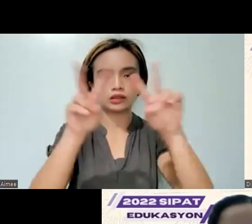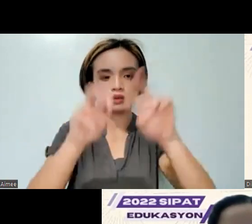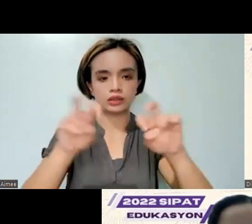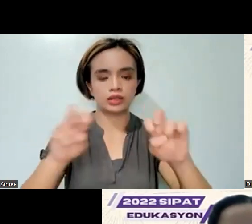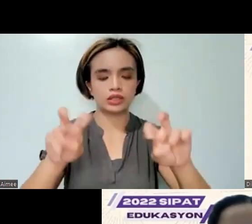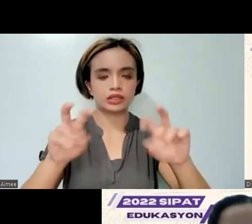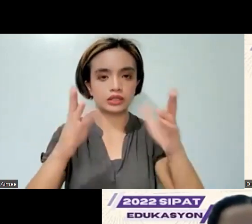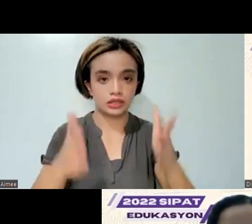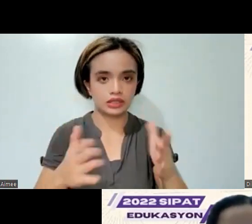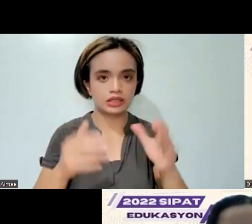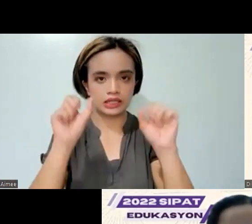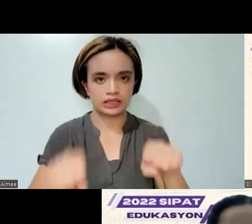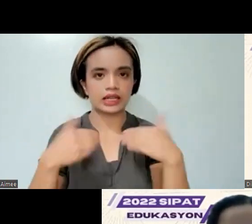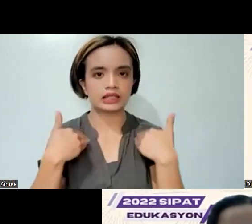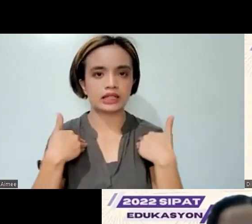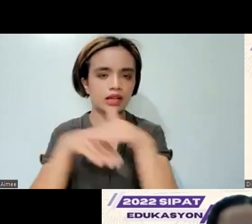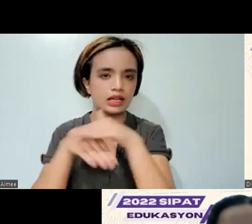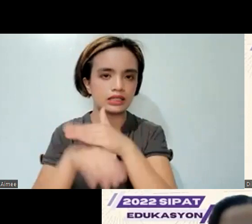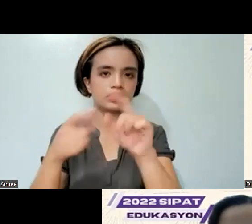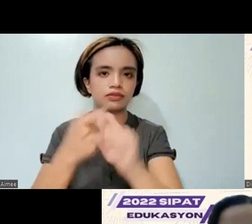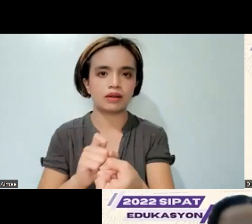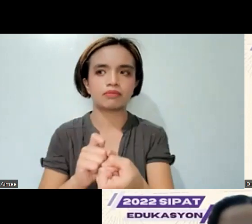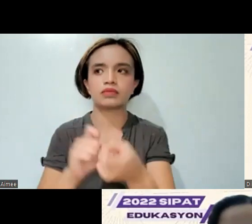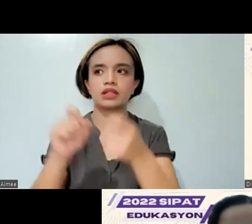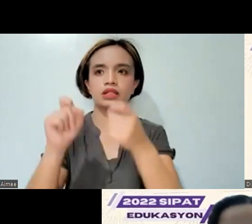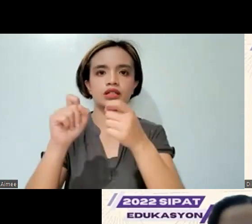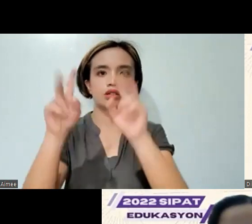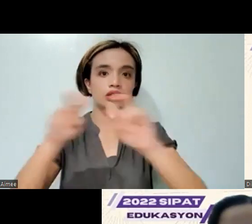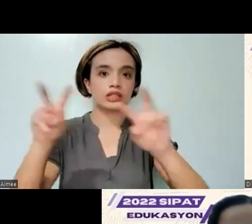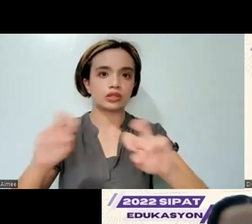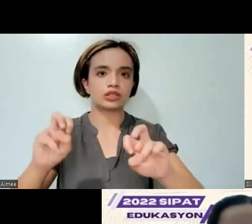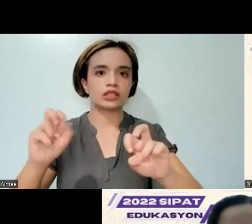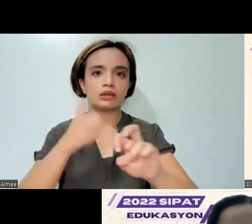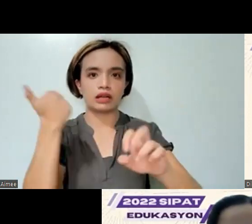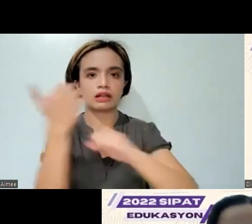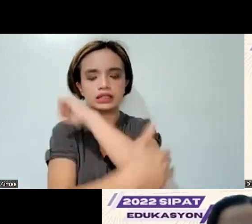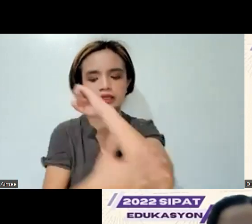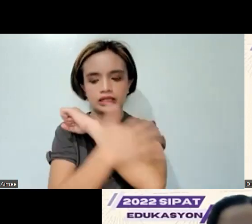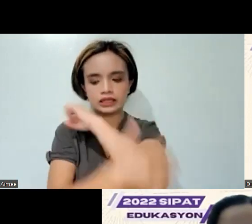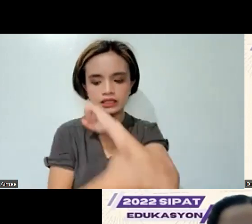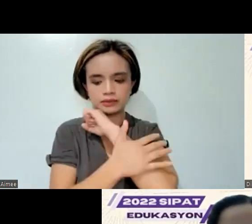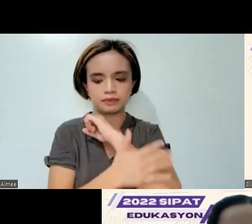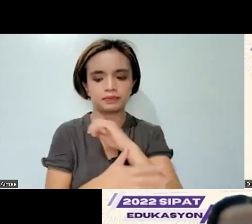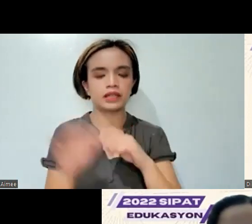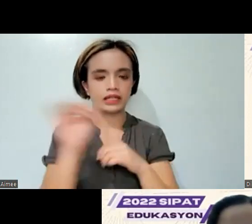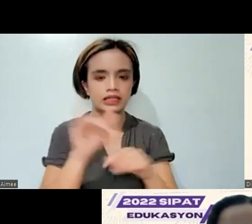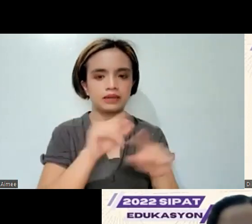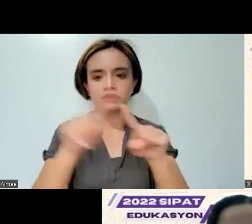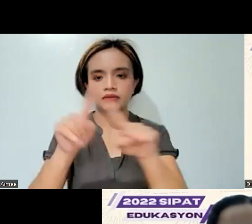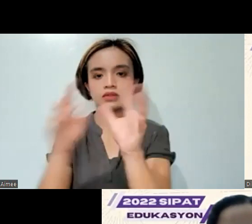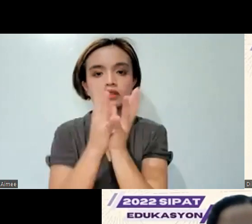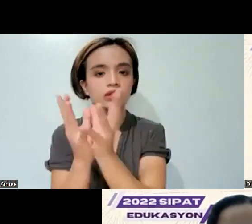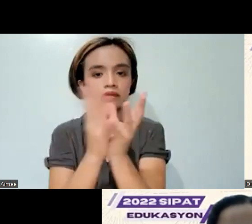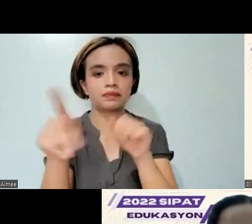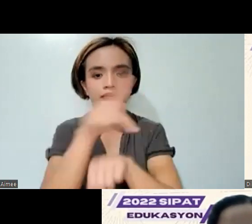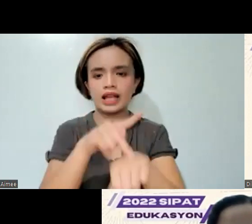to studies from abroad, and even and from different communities in the Philippines. I'm not